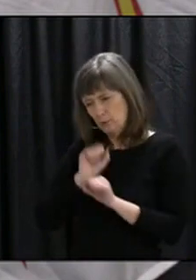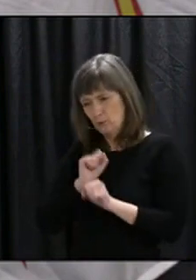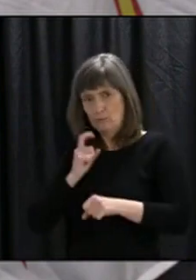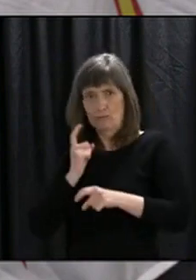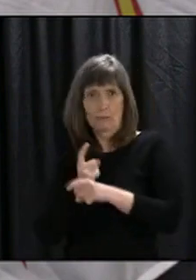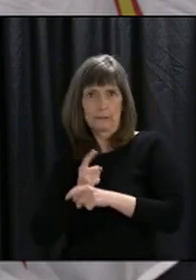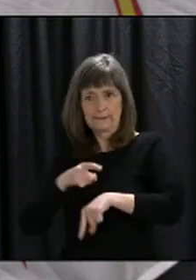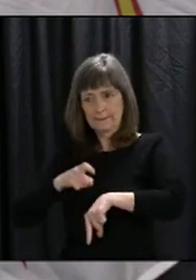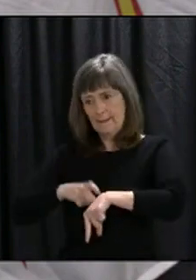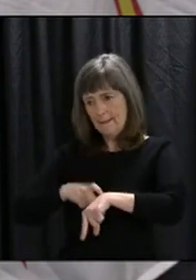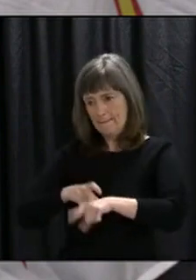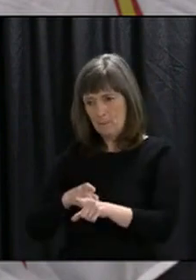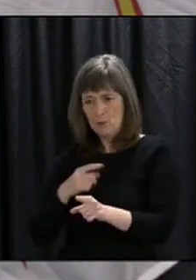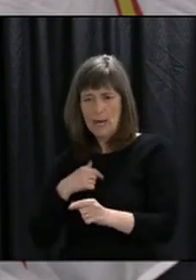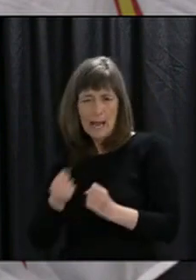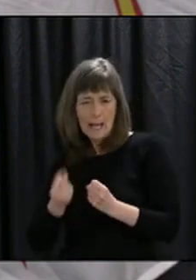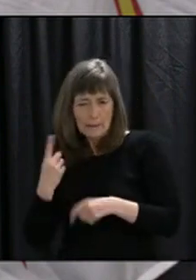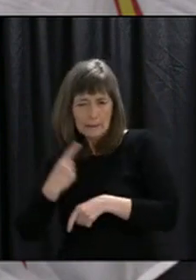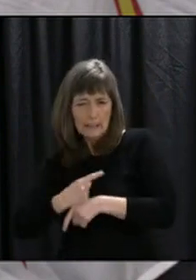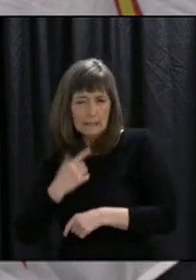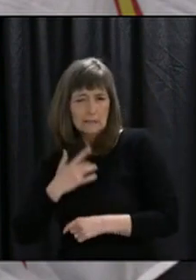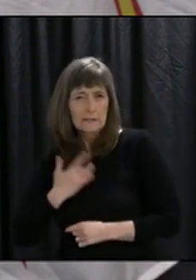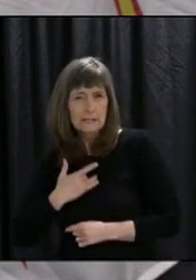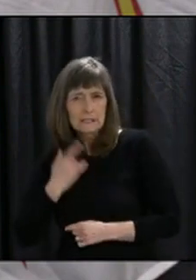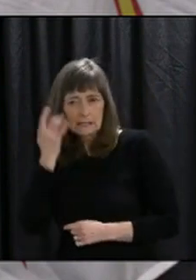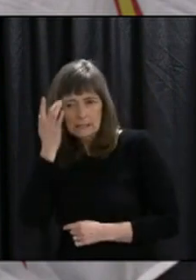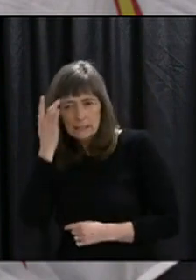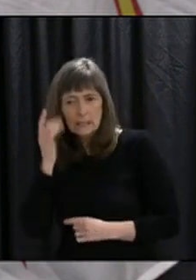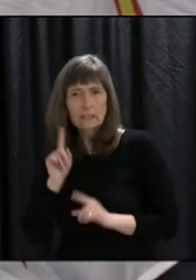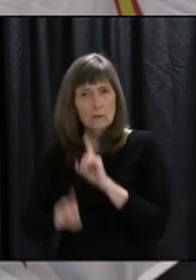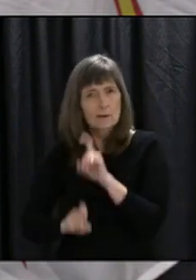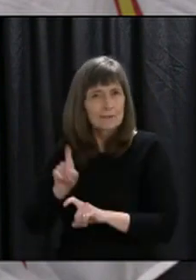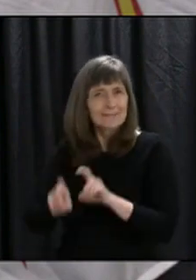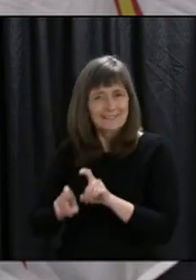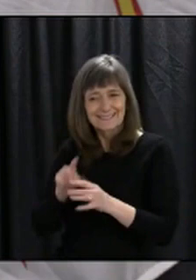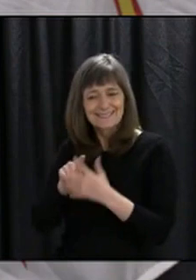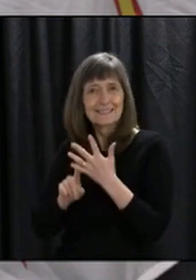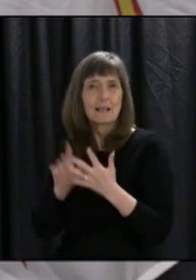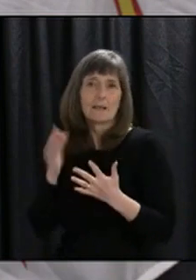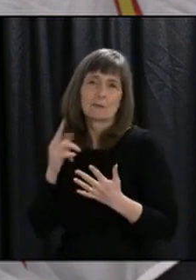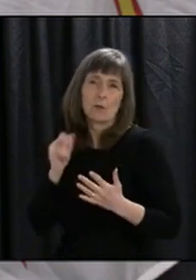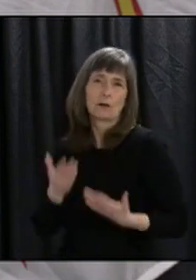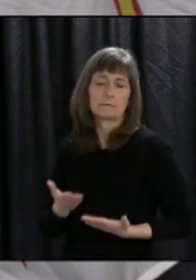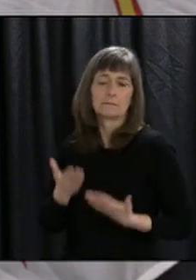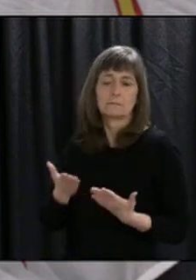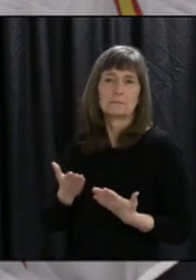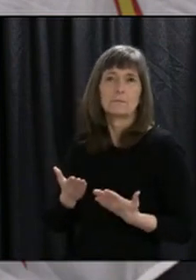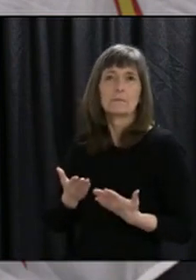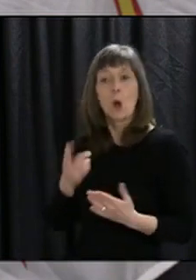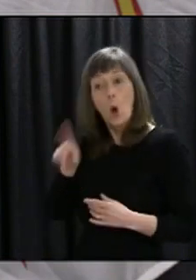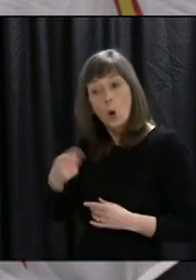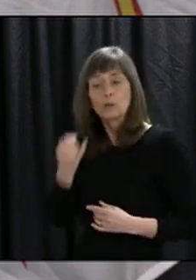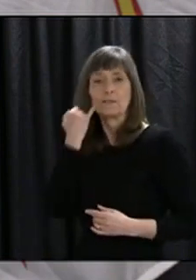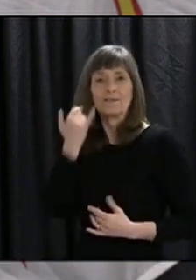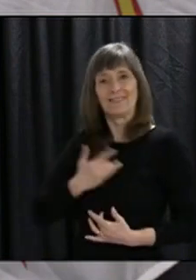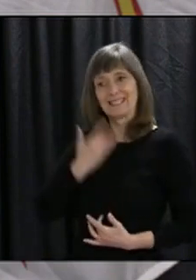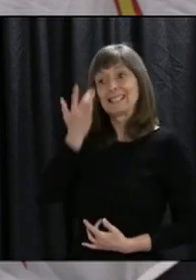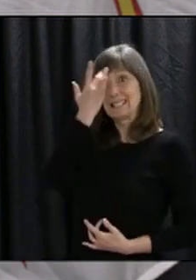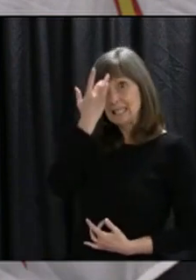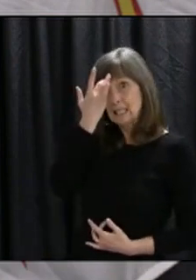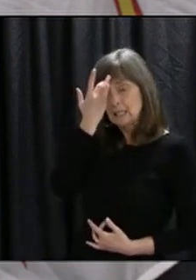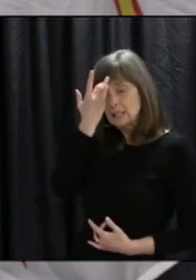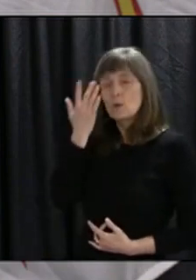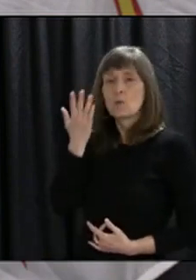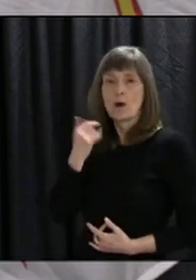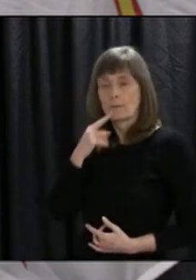to get the most reliable results. So that is why we have recommended testing only symptomatic people, because